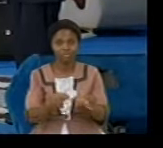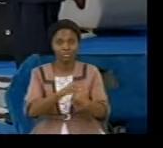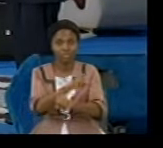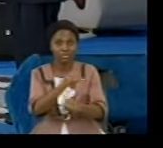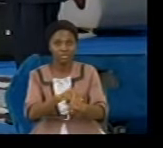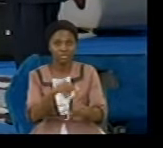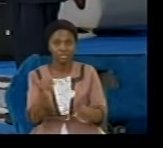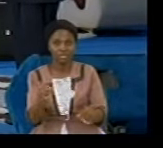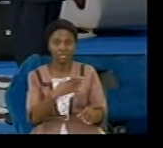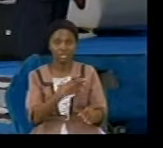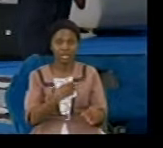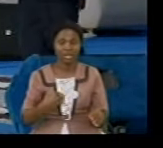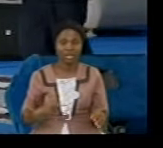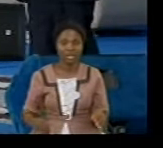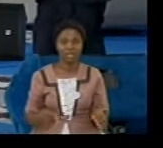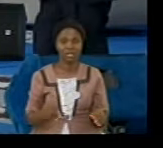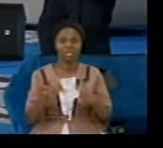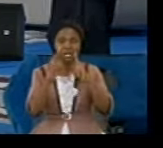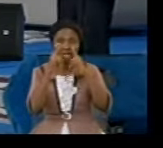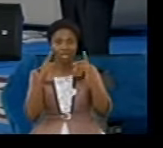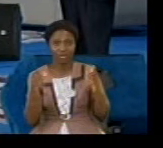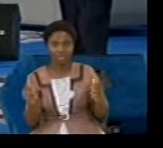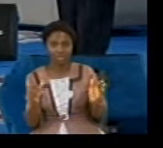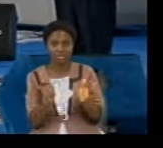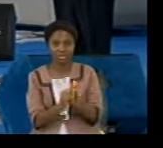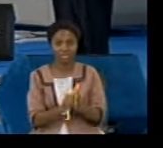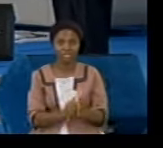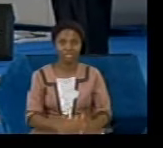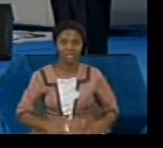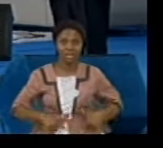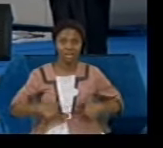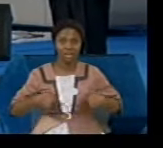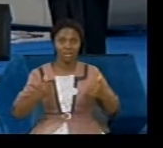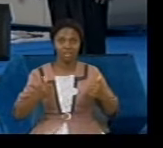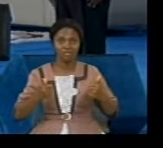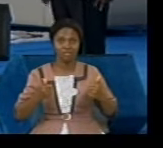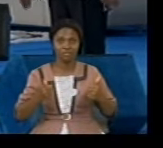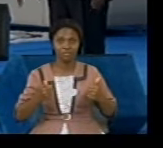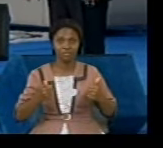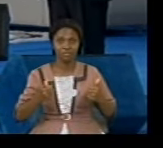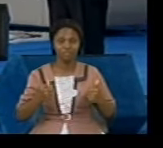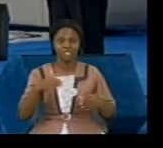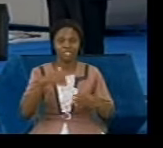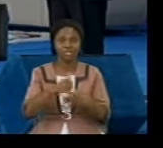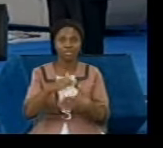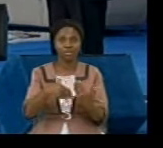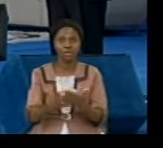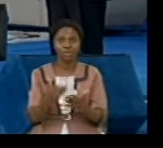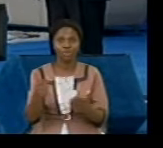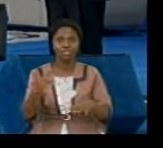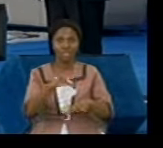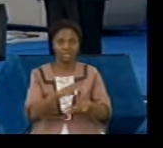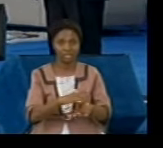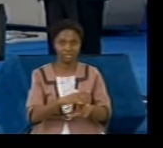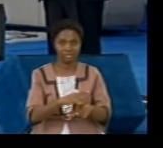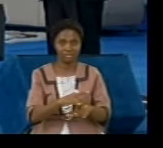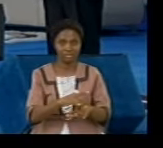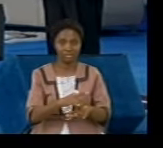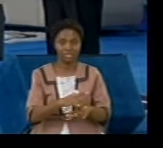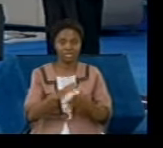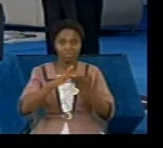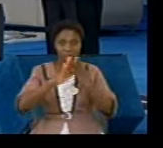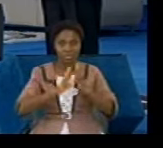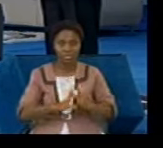and languages that dwell on in all the earth, peace be